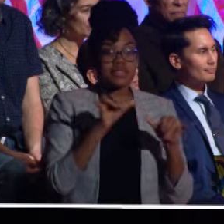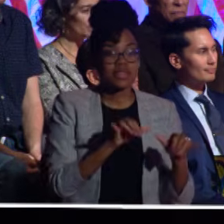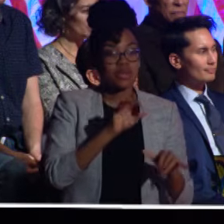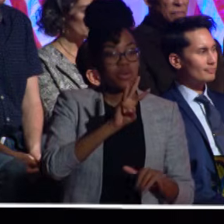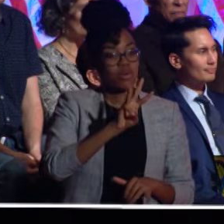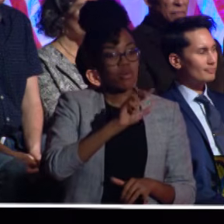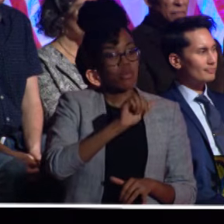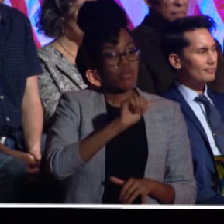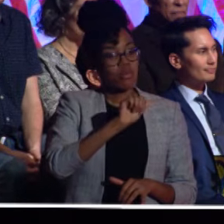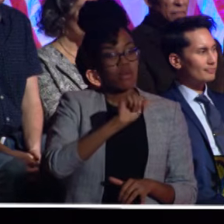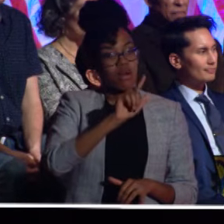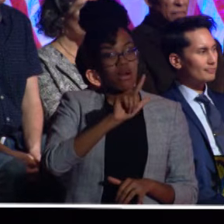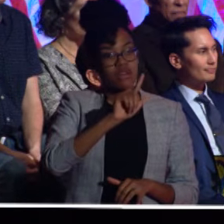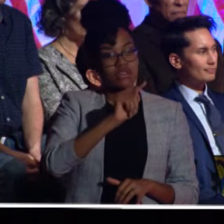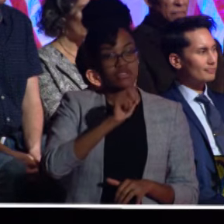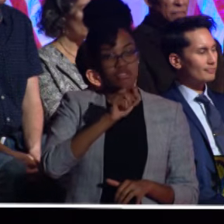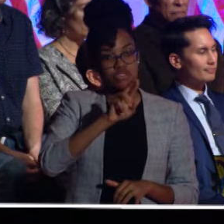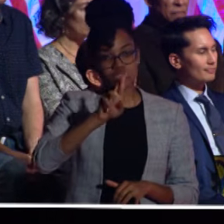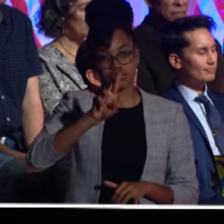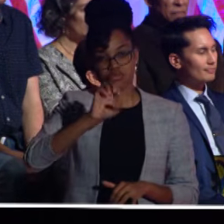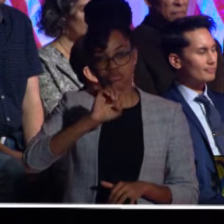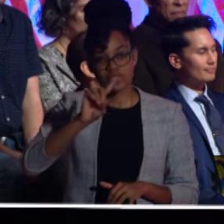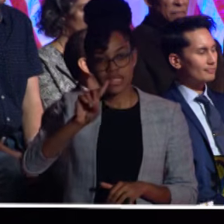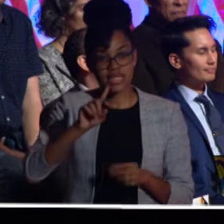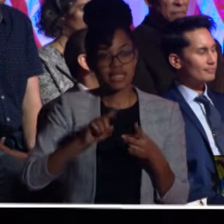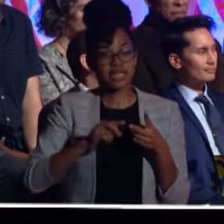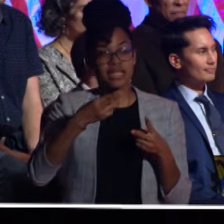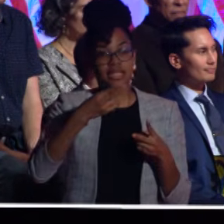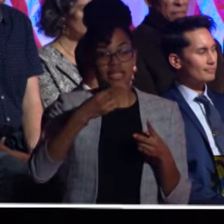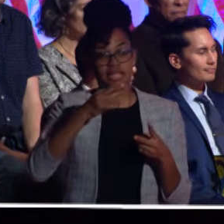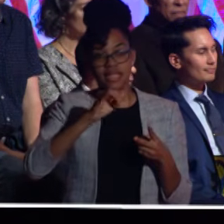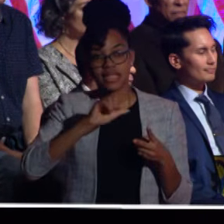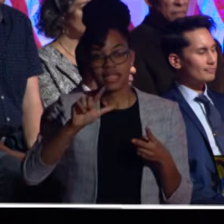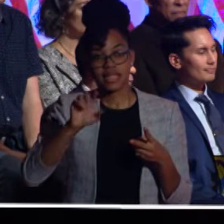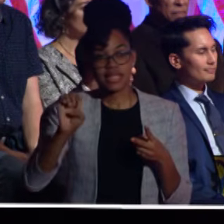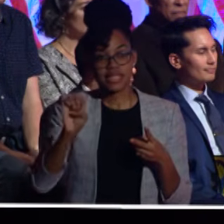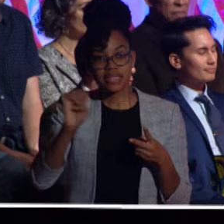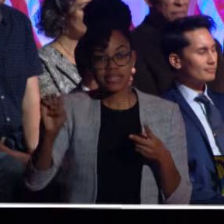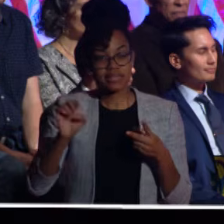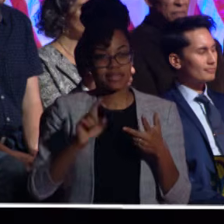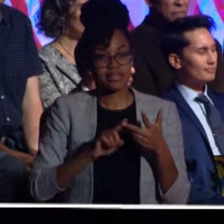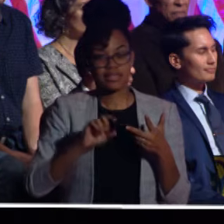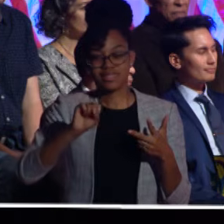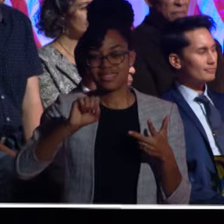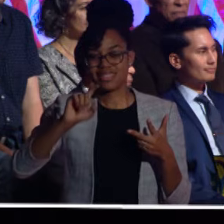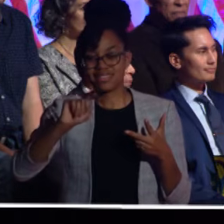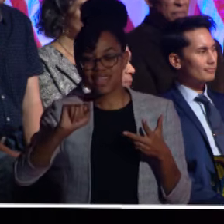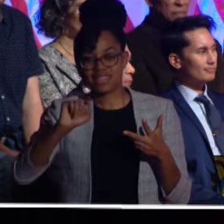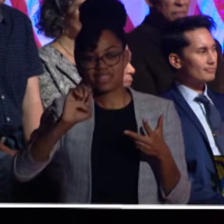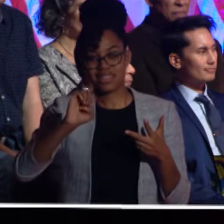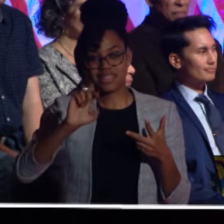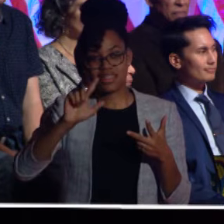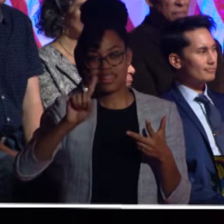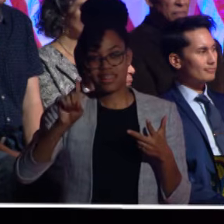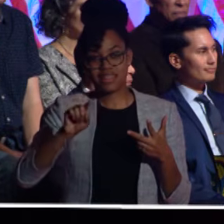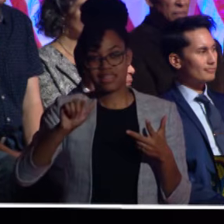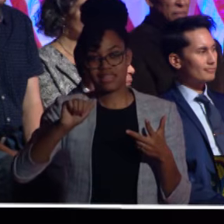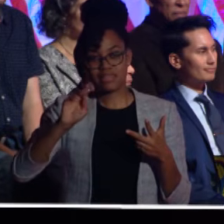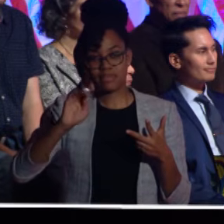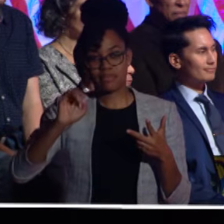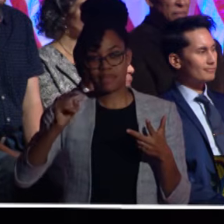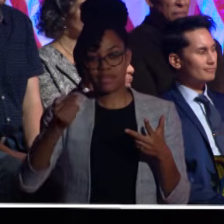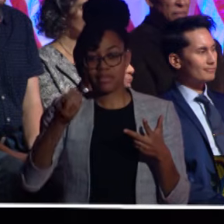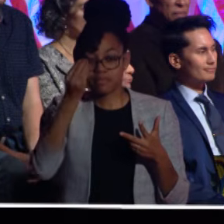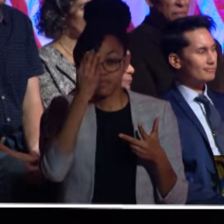Hill East, and St. Elizabeth's. To be clear, there is no deal to bring a professional sports team to that